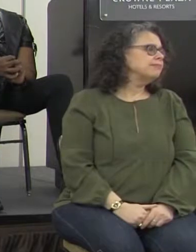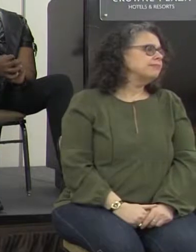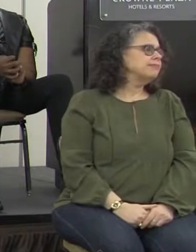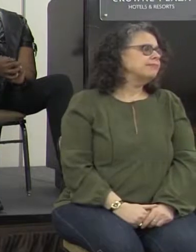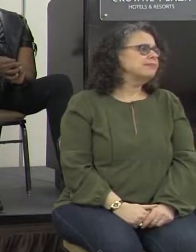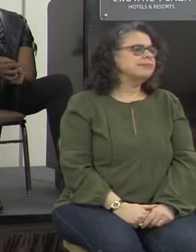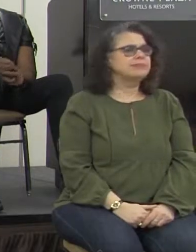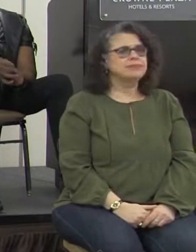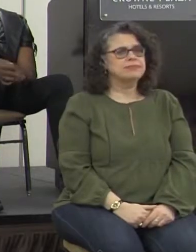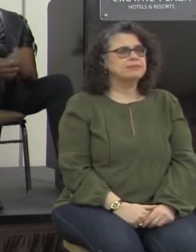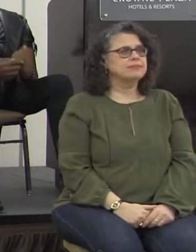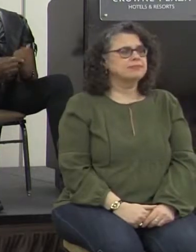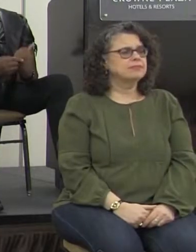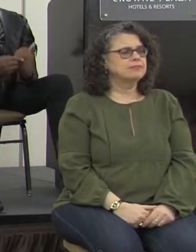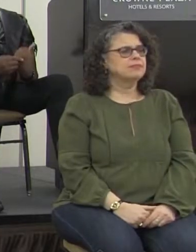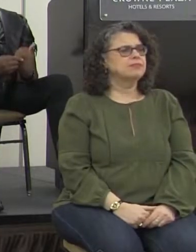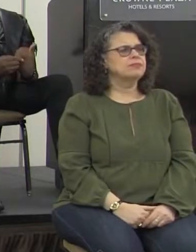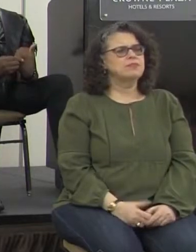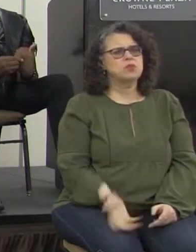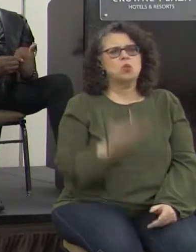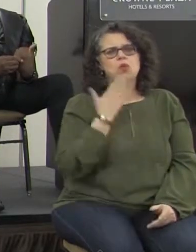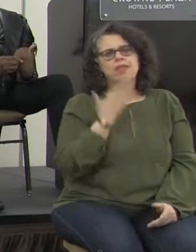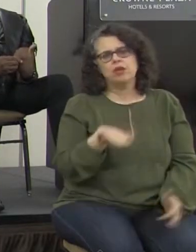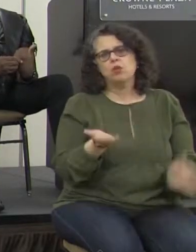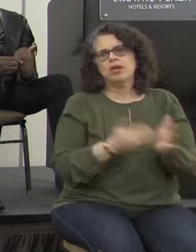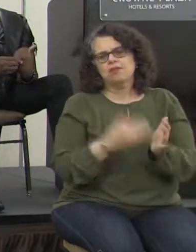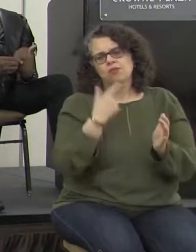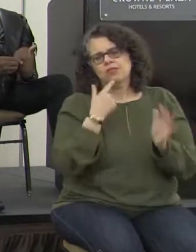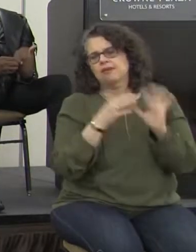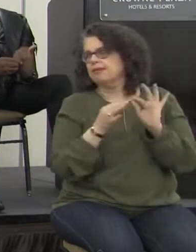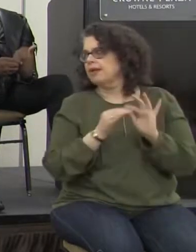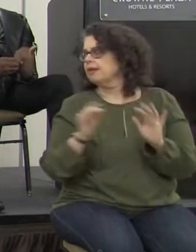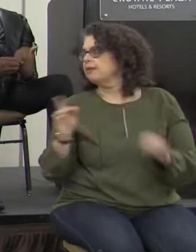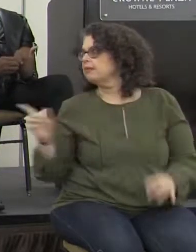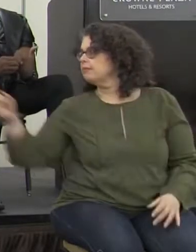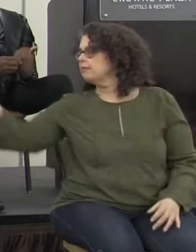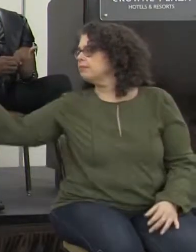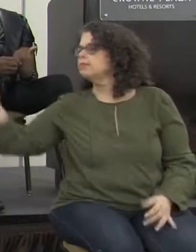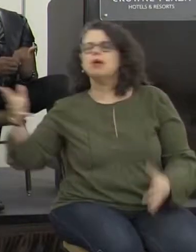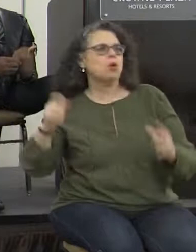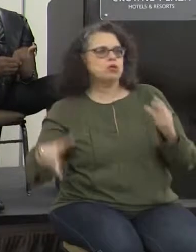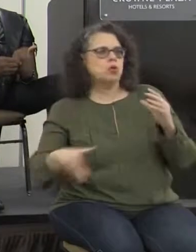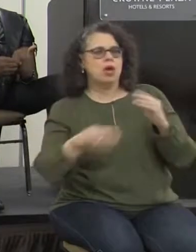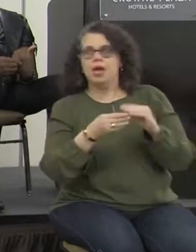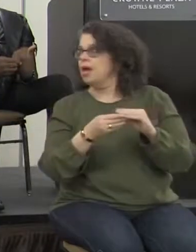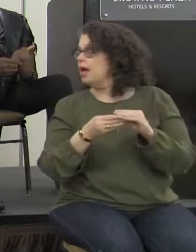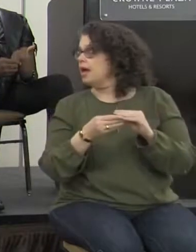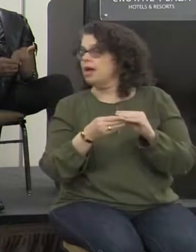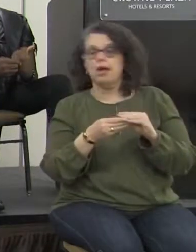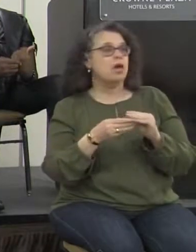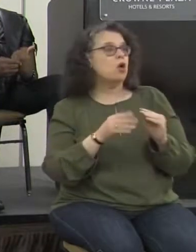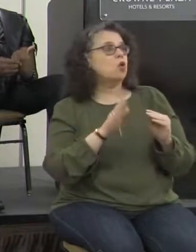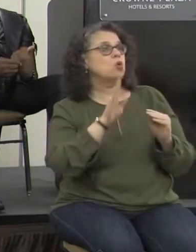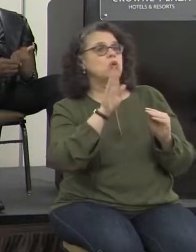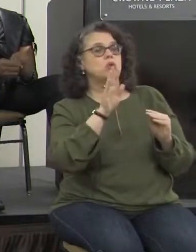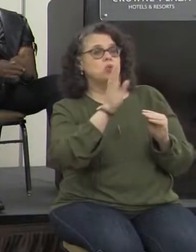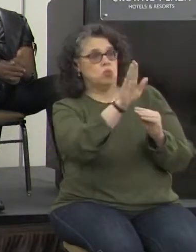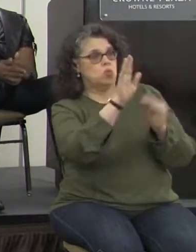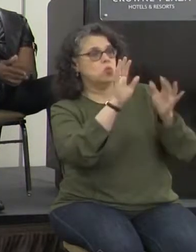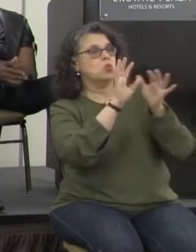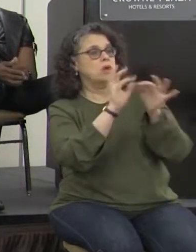So thank you for saying that. I do want to piggyback off of what you said, sir, and I